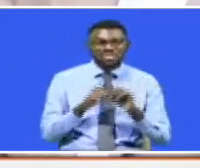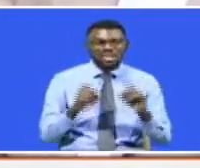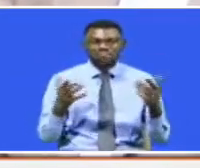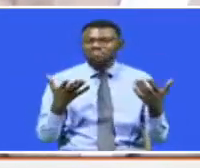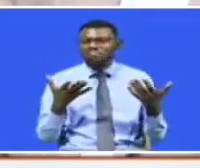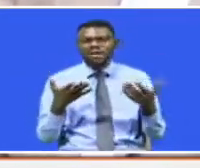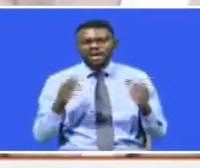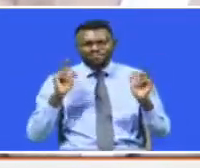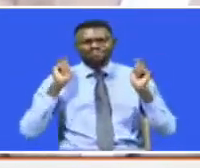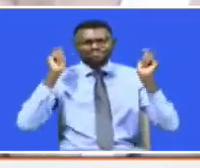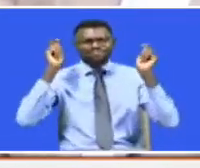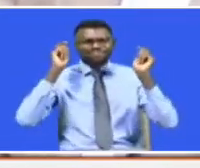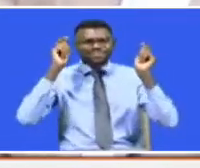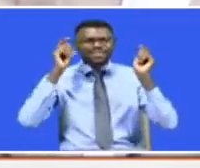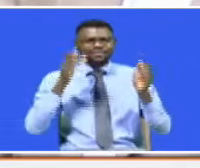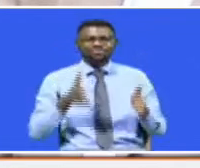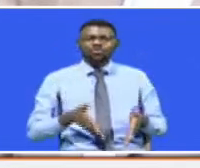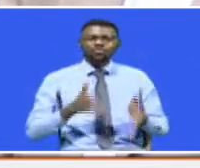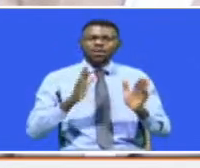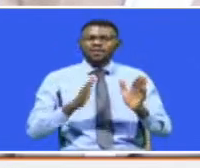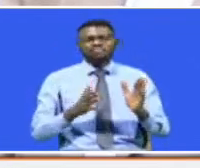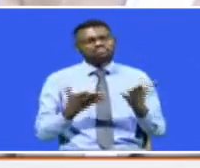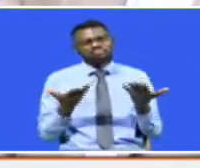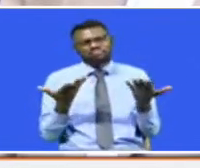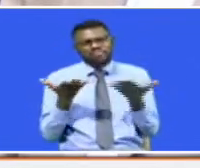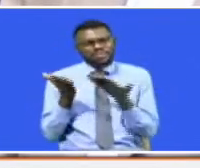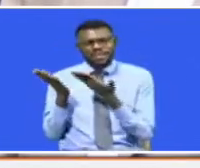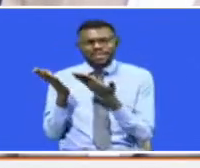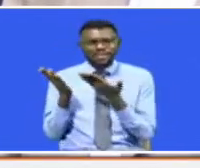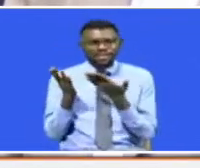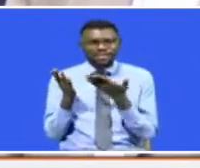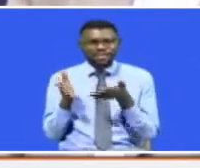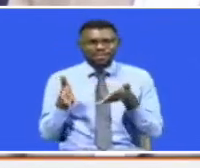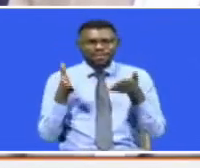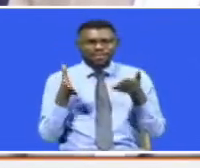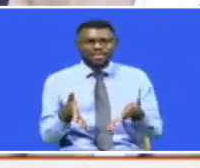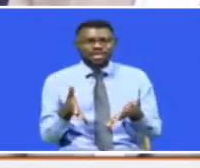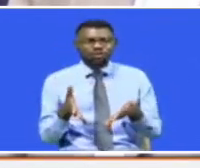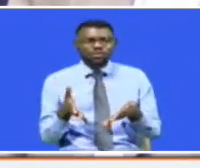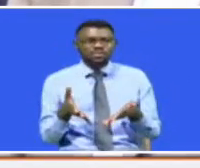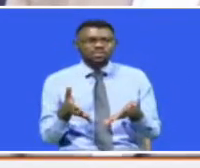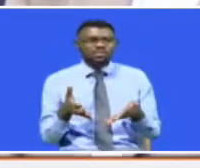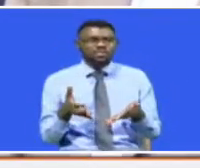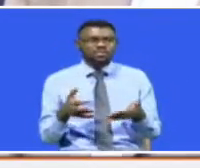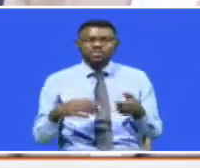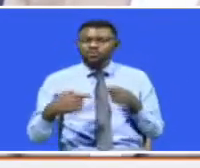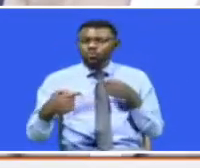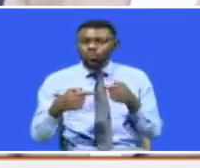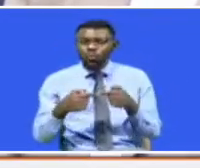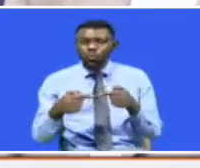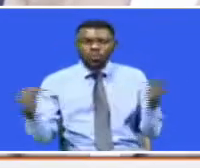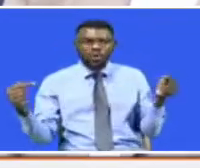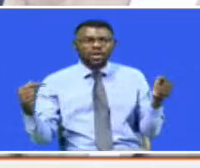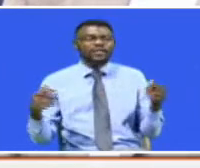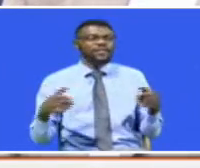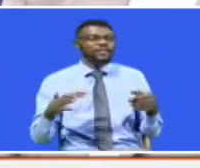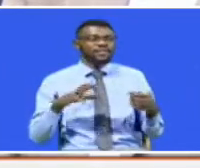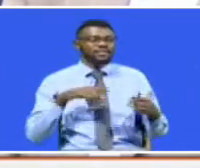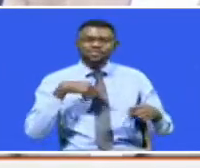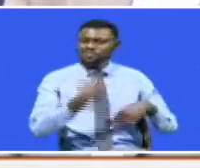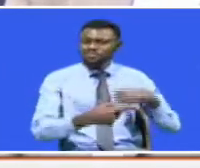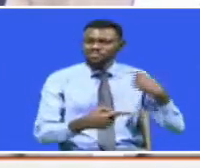routes indicated in their notice. We therefore strongly condemn the application of excessive